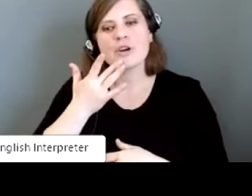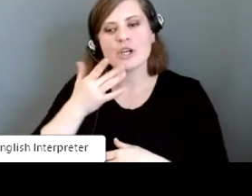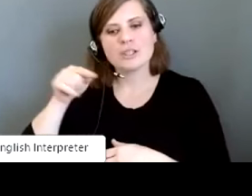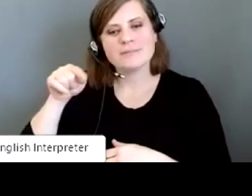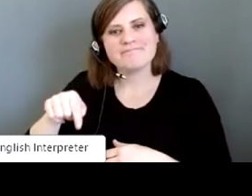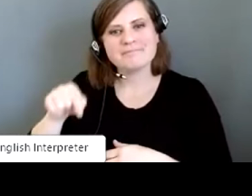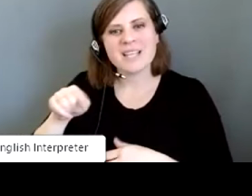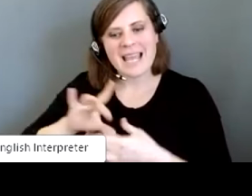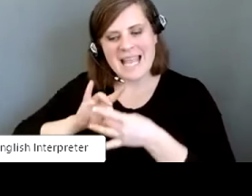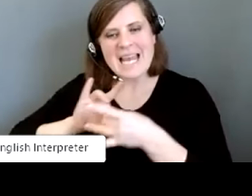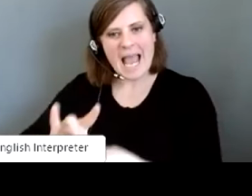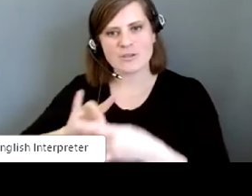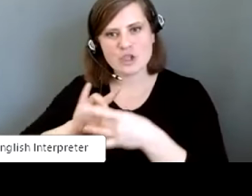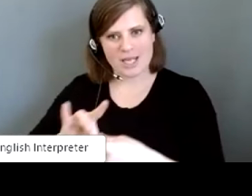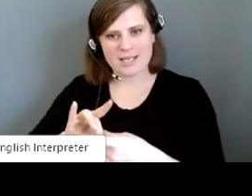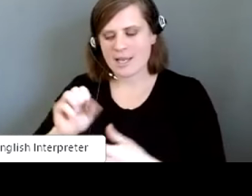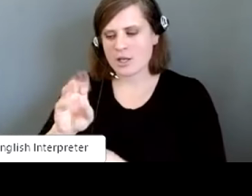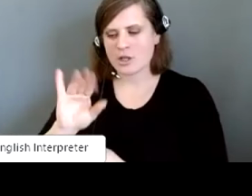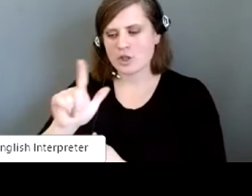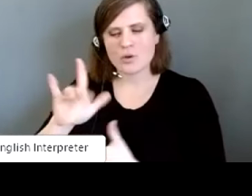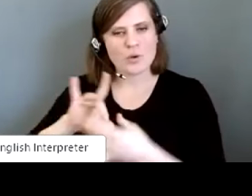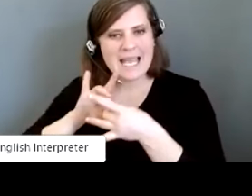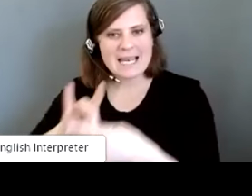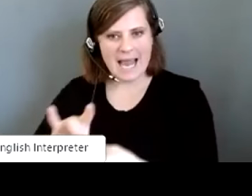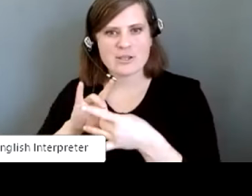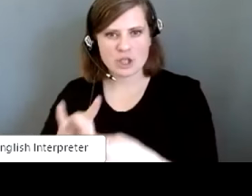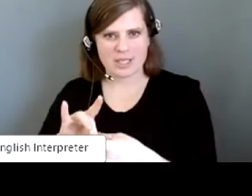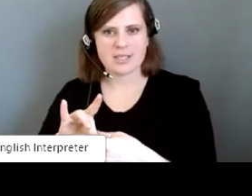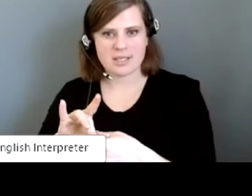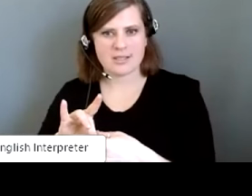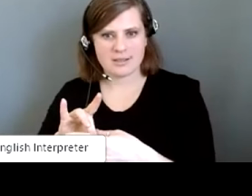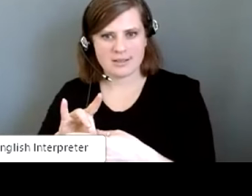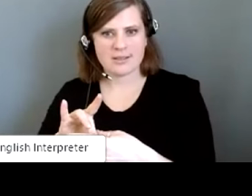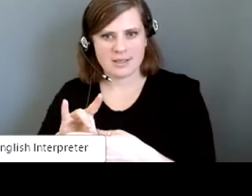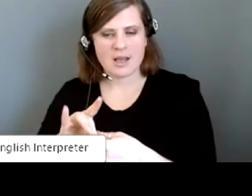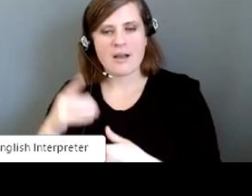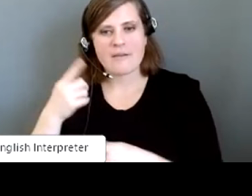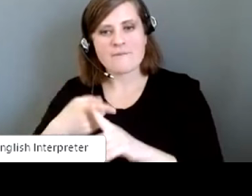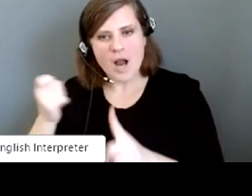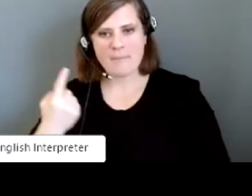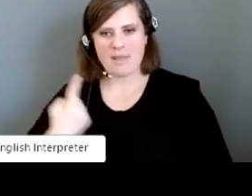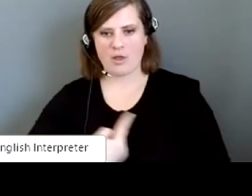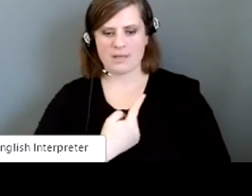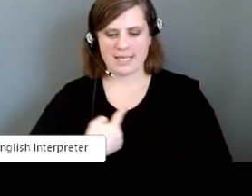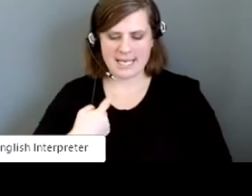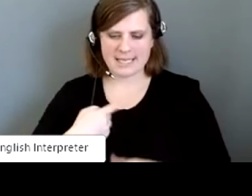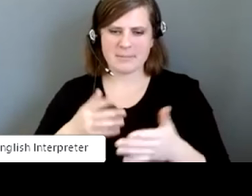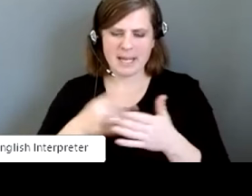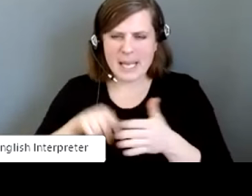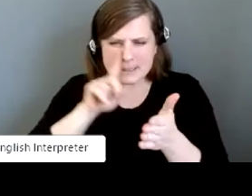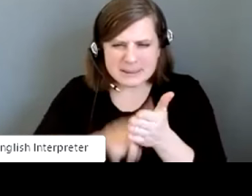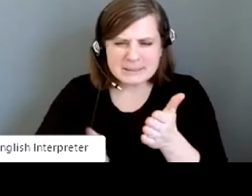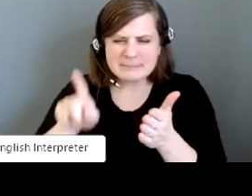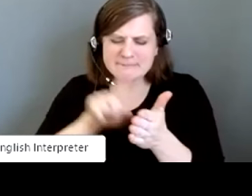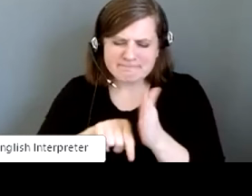about connection? What is it about social connection that, informs loneliness? But as I continued my research,